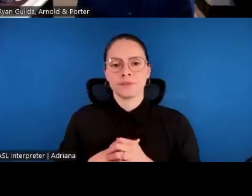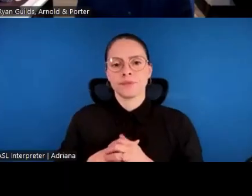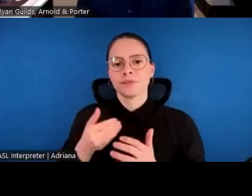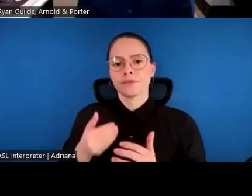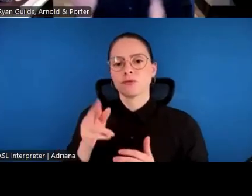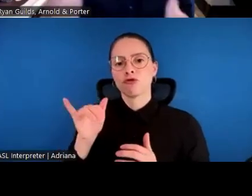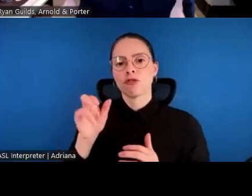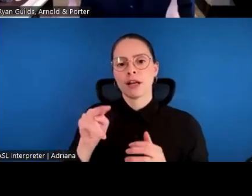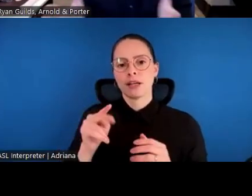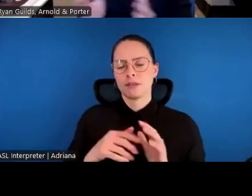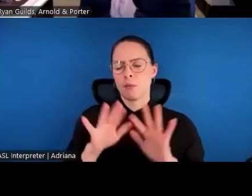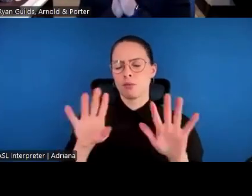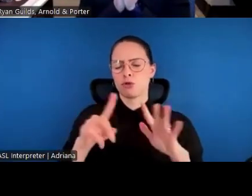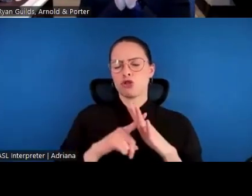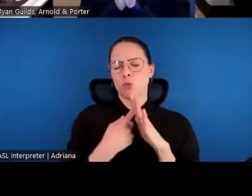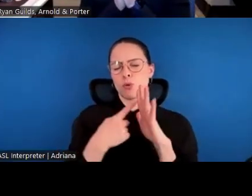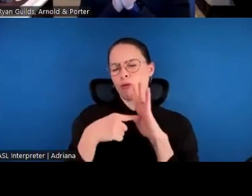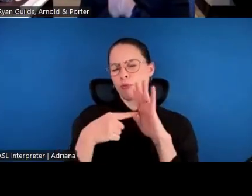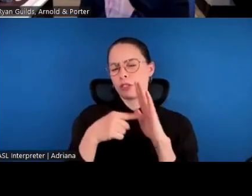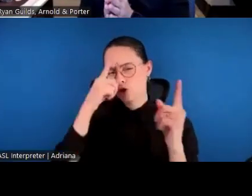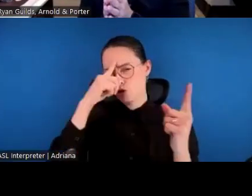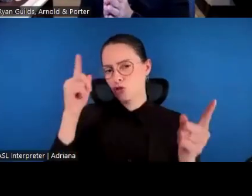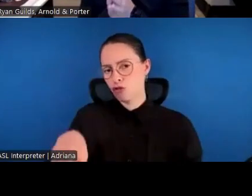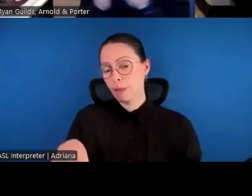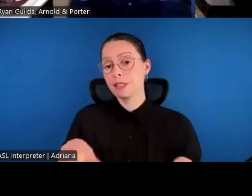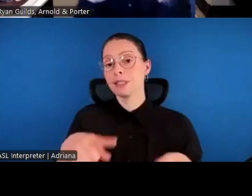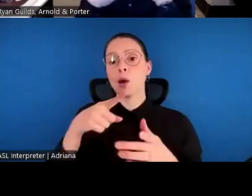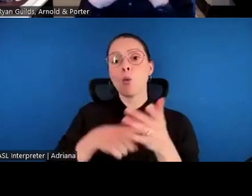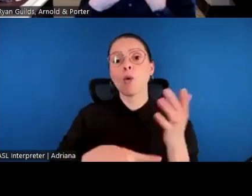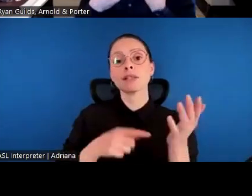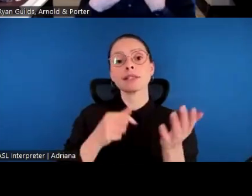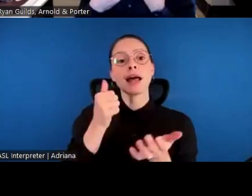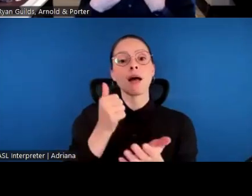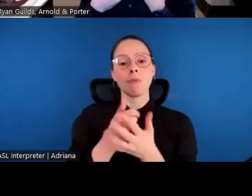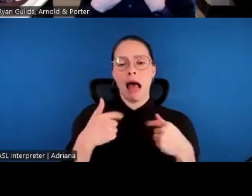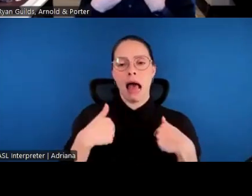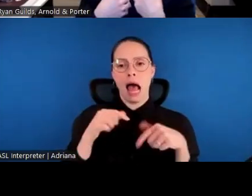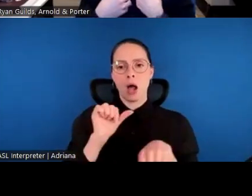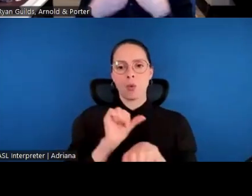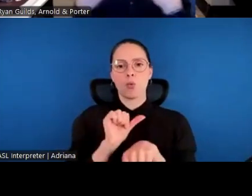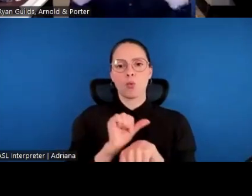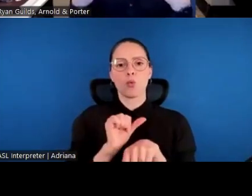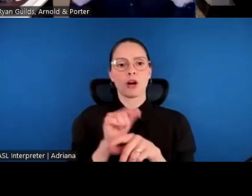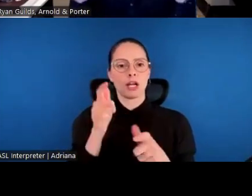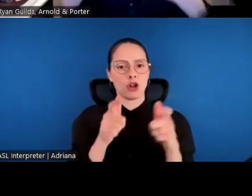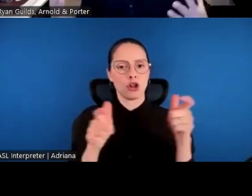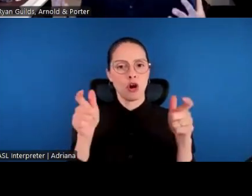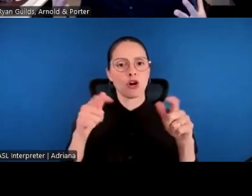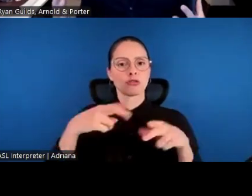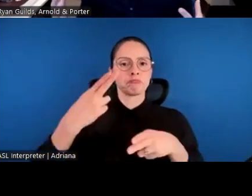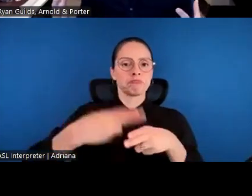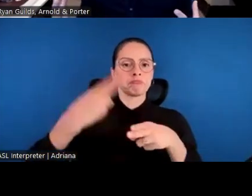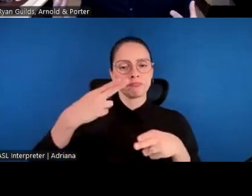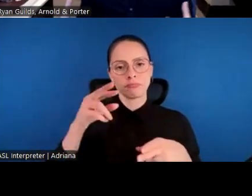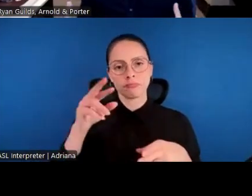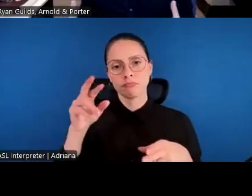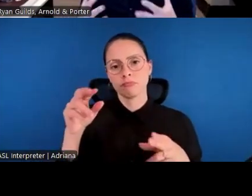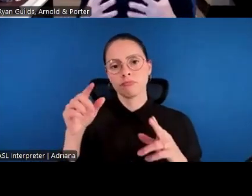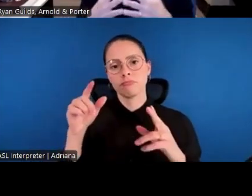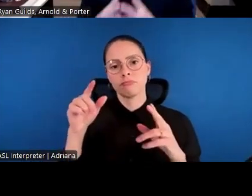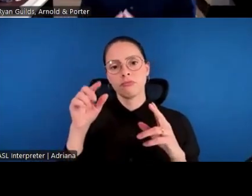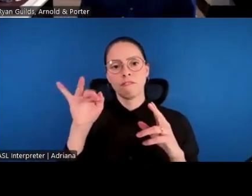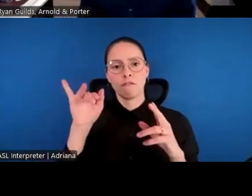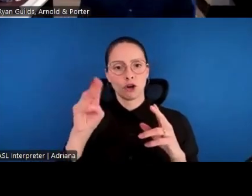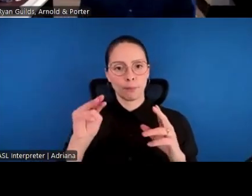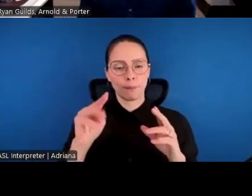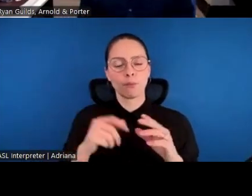representation agreements and let me sort of talk about what is helpful. I work at a big firm, right? So we have offices around the country. One of